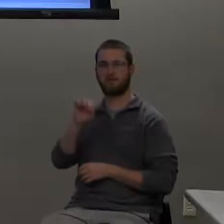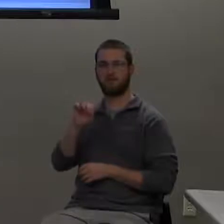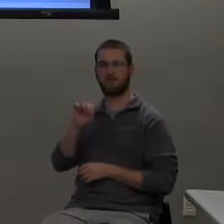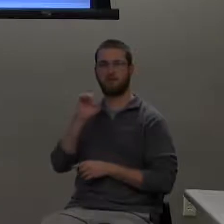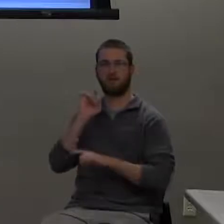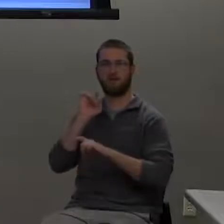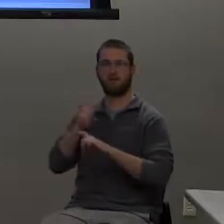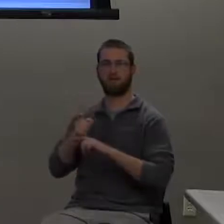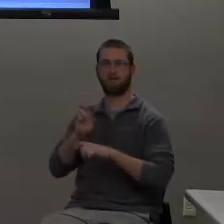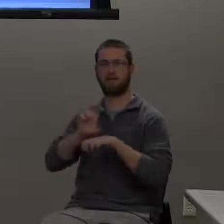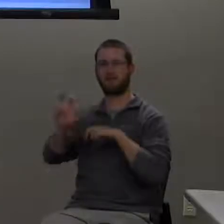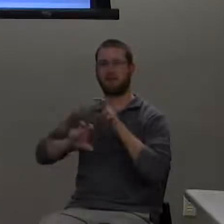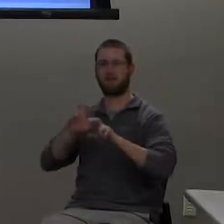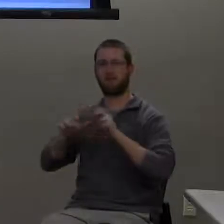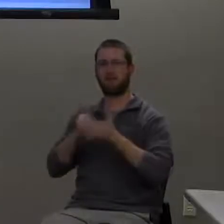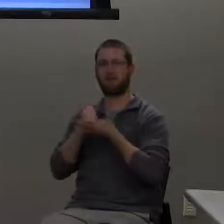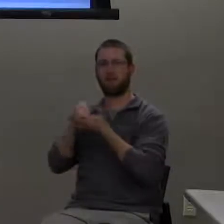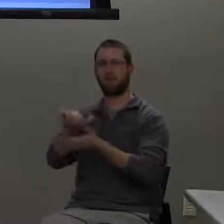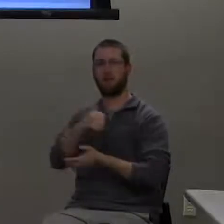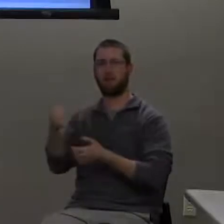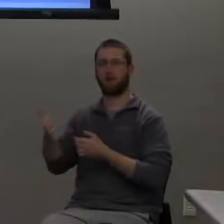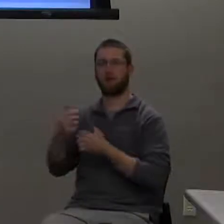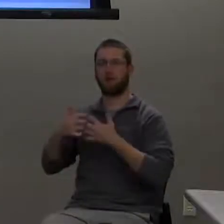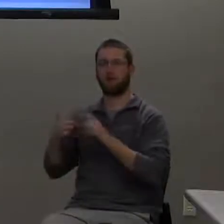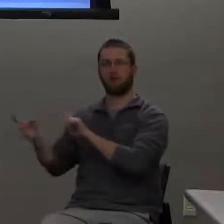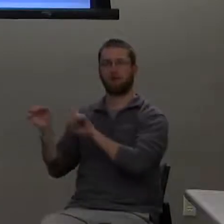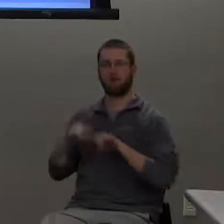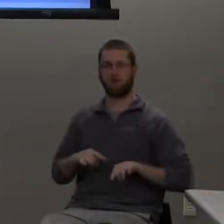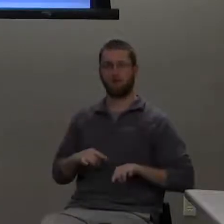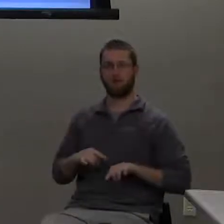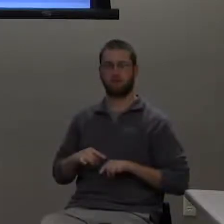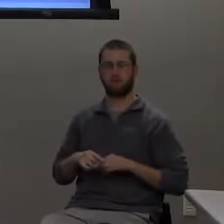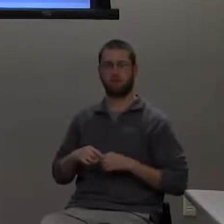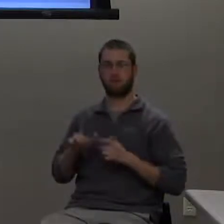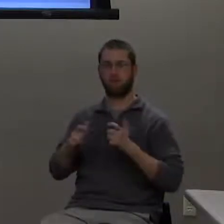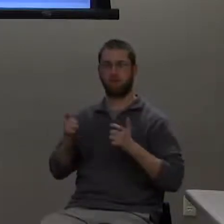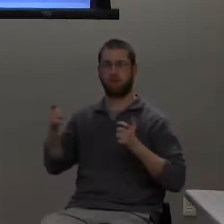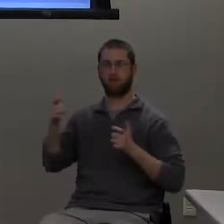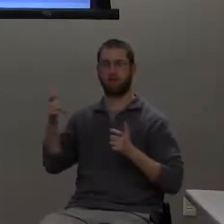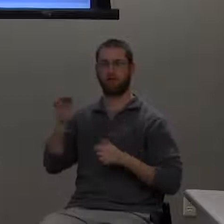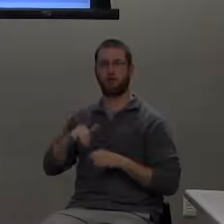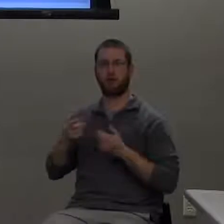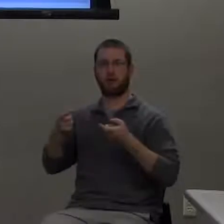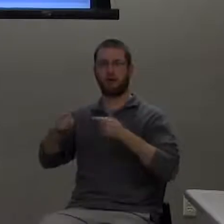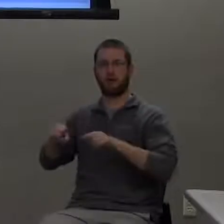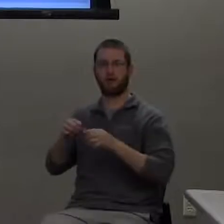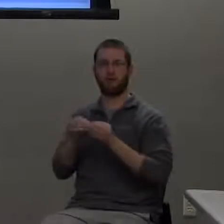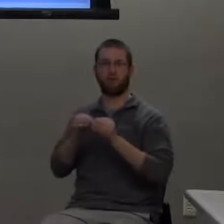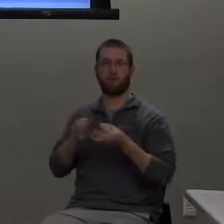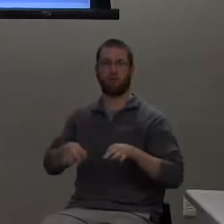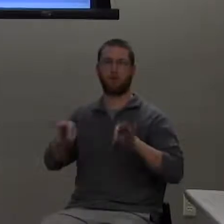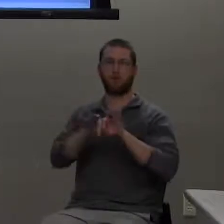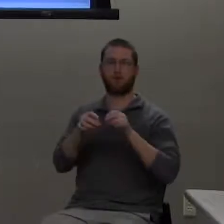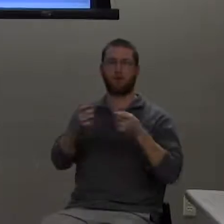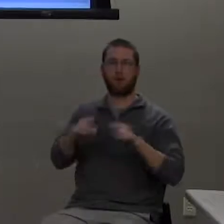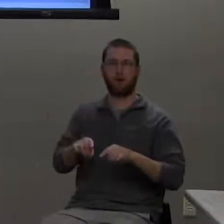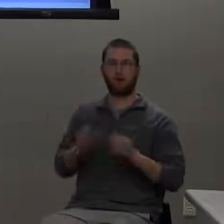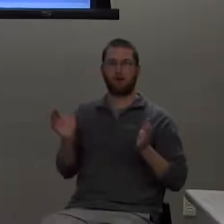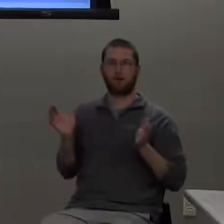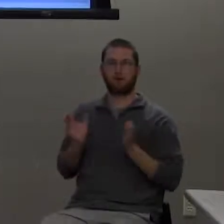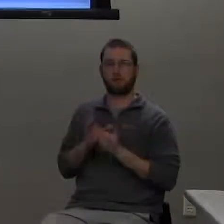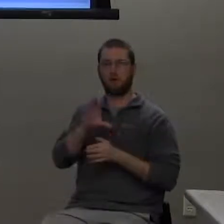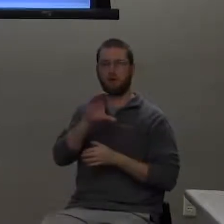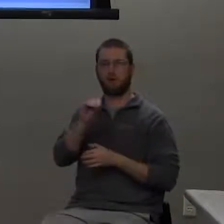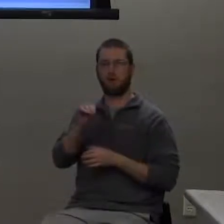understand, because that also looks at scale. Because when the bigger you get, the more that becomes important. And so the smaller companies start looking at